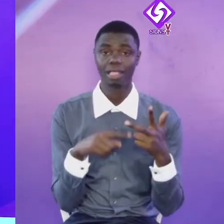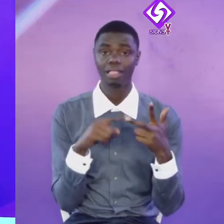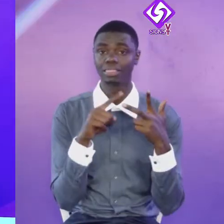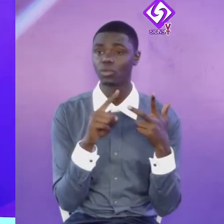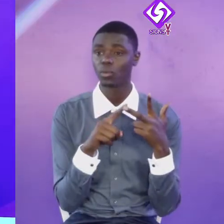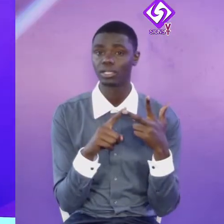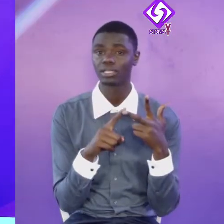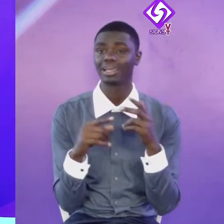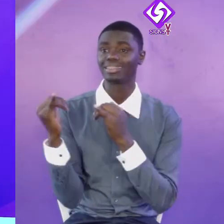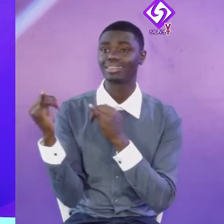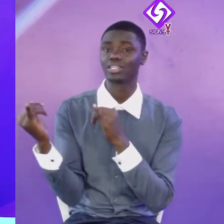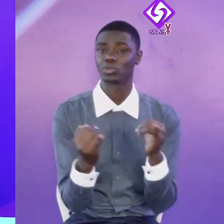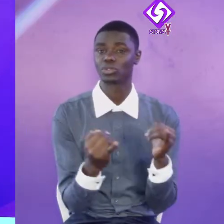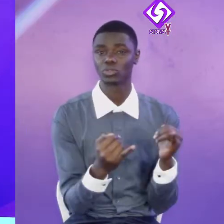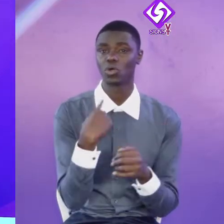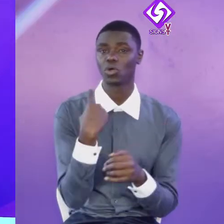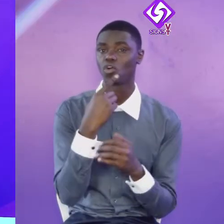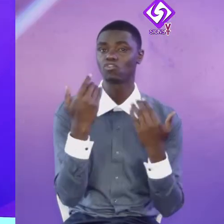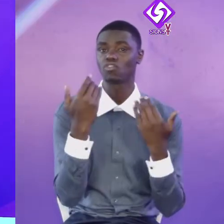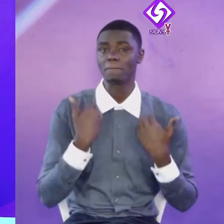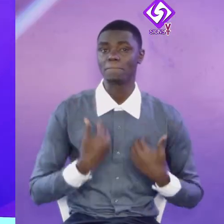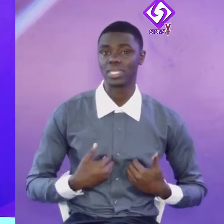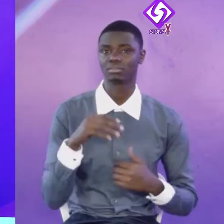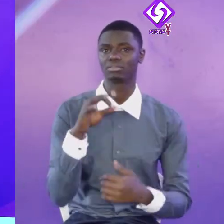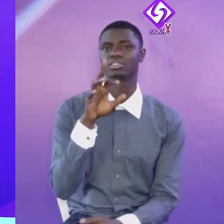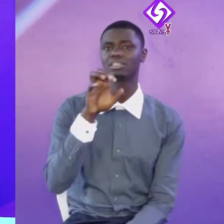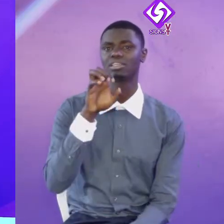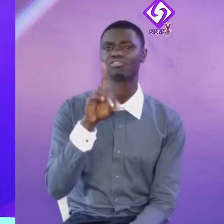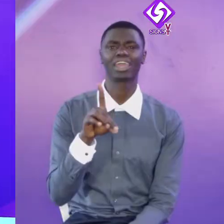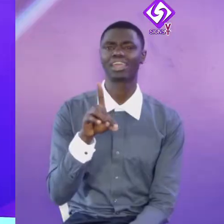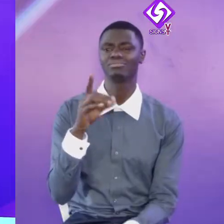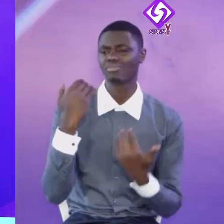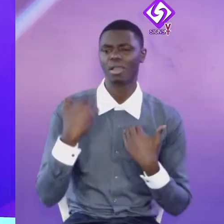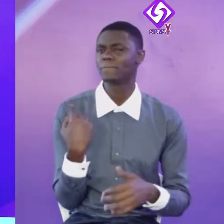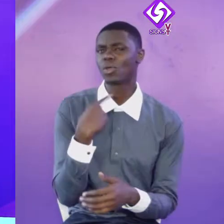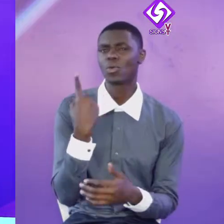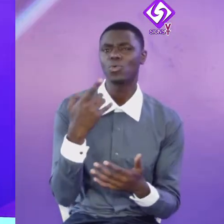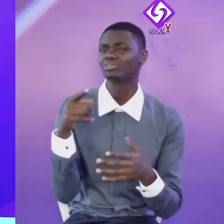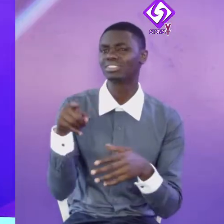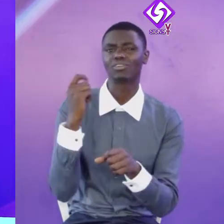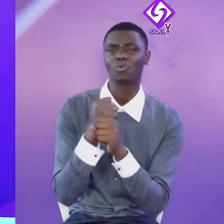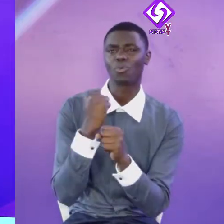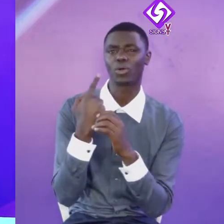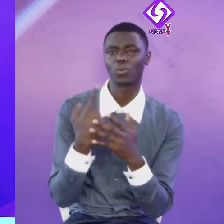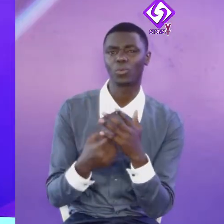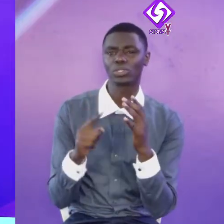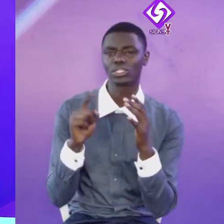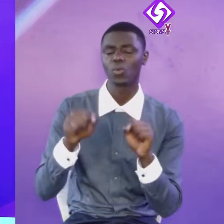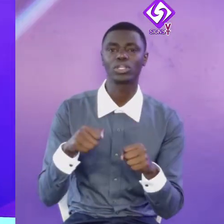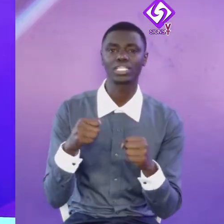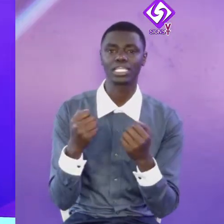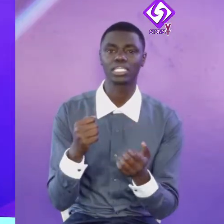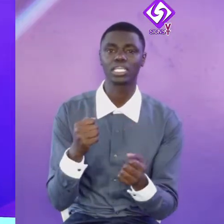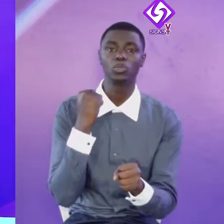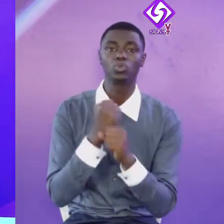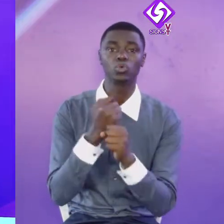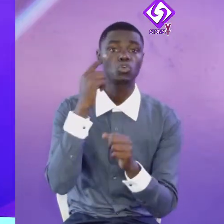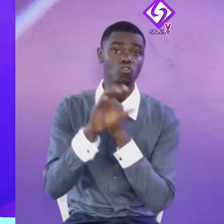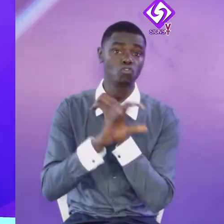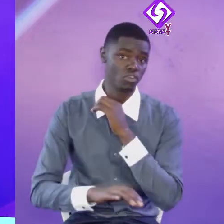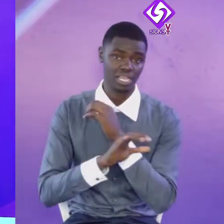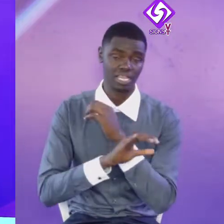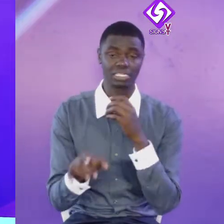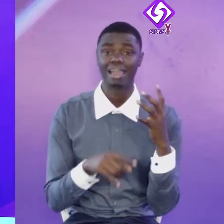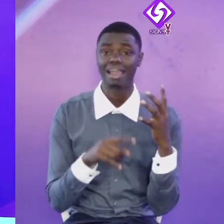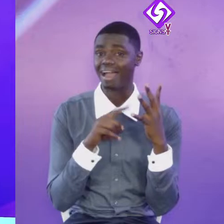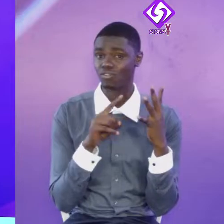the introductory video, who is Fred Ogola? People really want to know who is Fred Ogola, what is he up to, what can he do for the country. That one we did. And the 4th